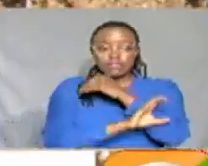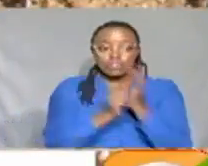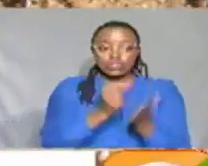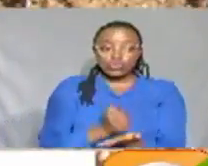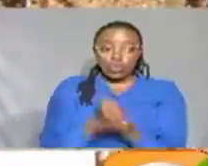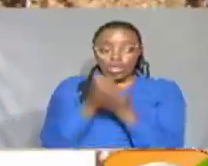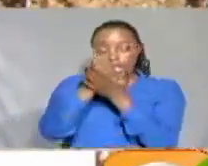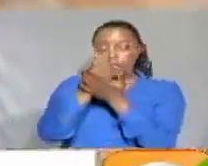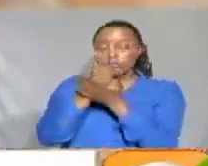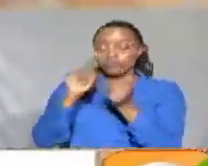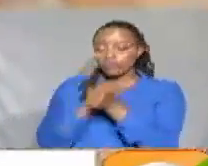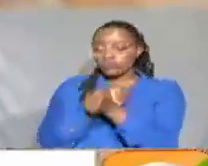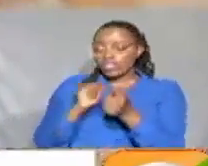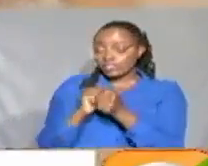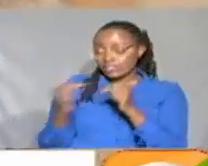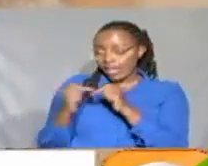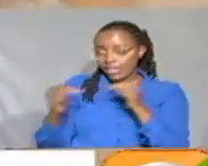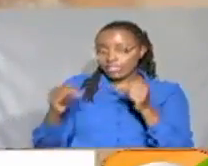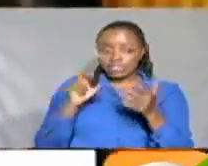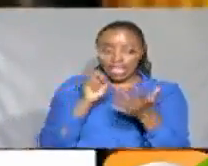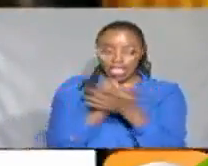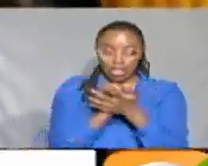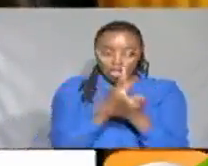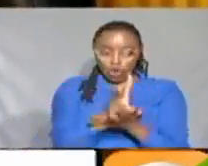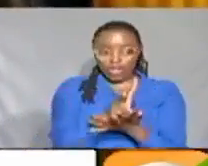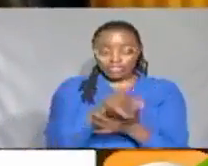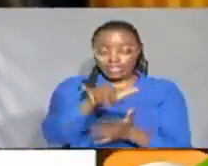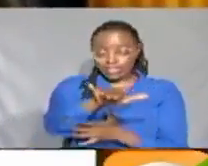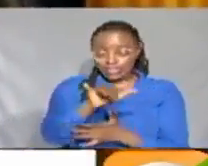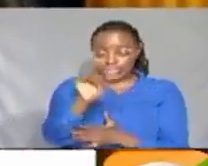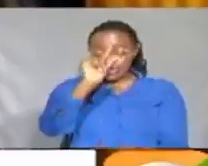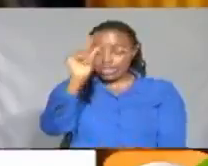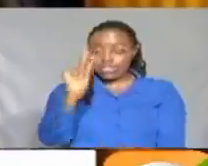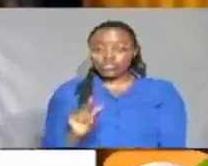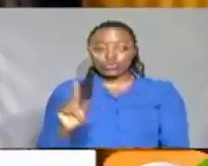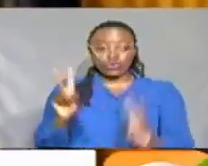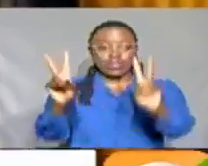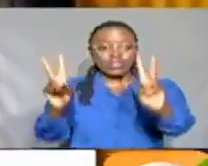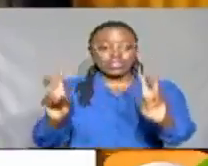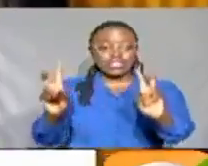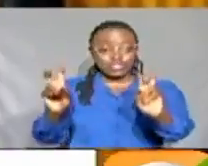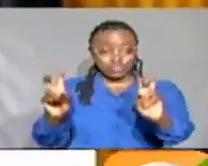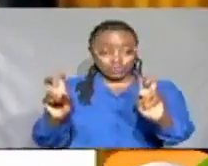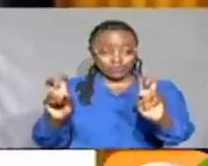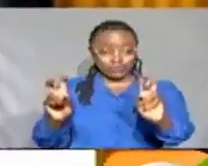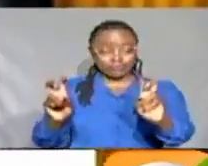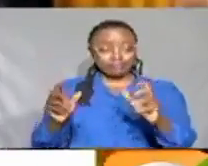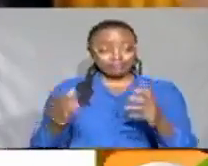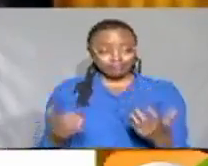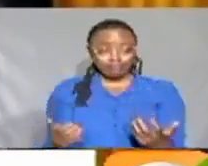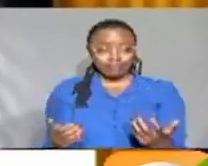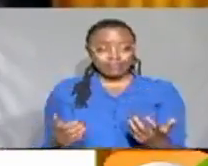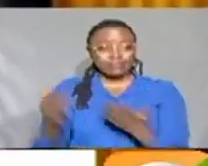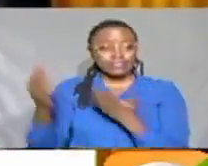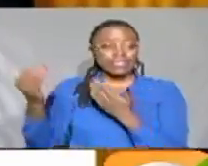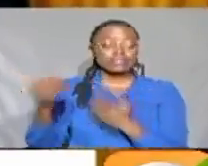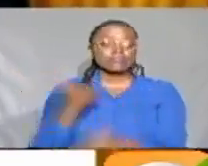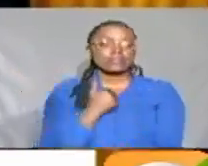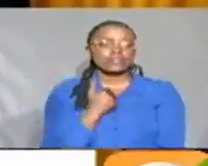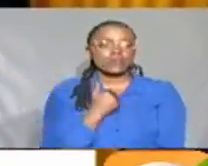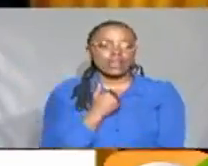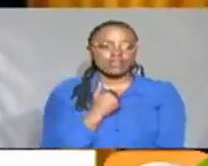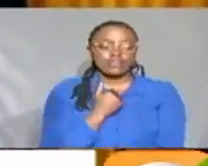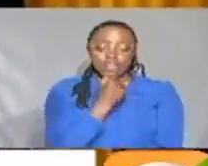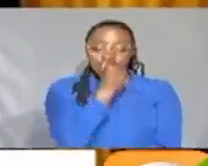in the fight against the locusts. This is a regional issue, matter. And we expect